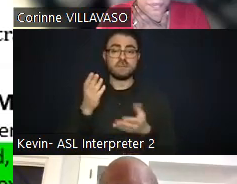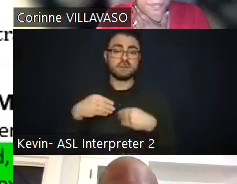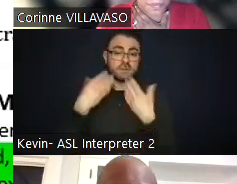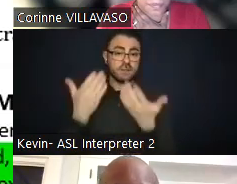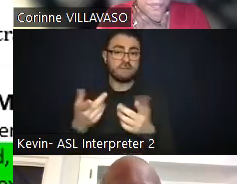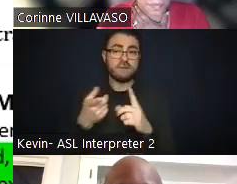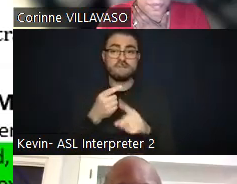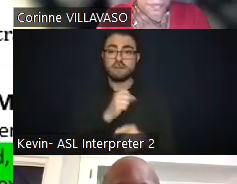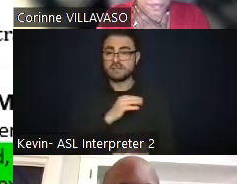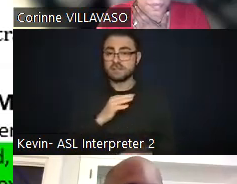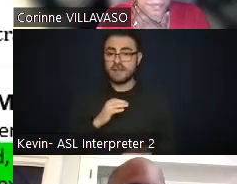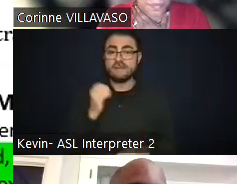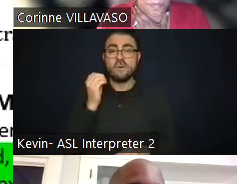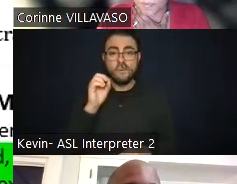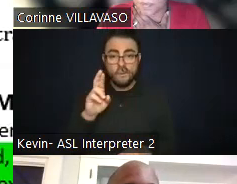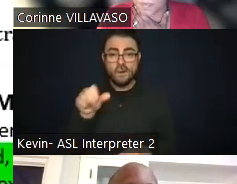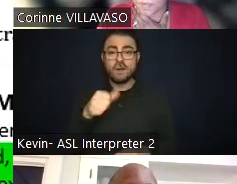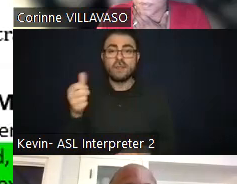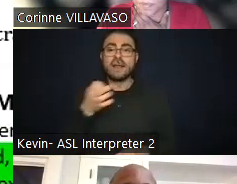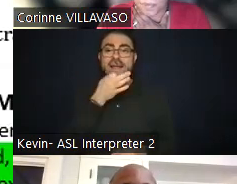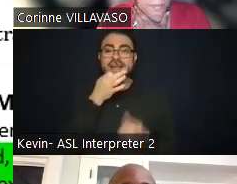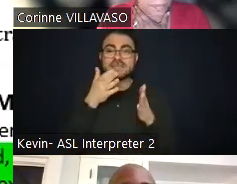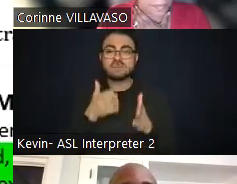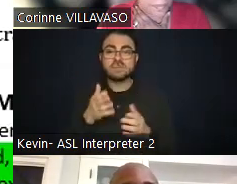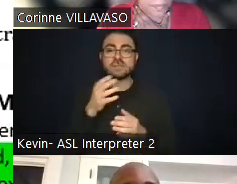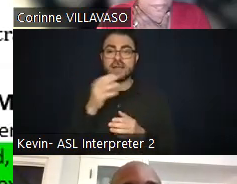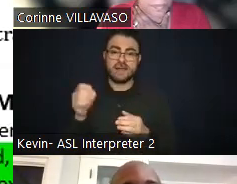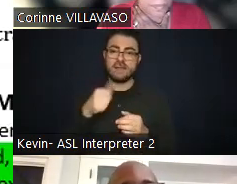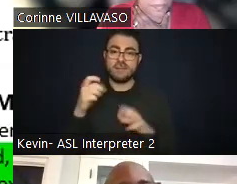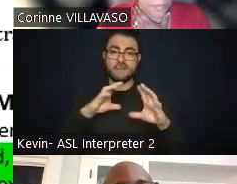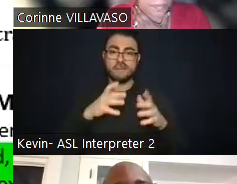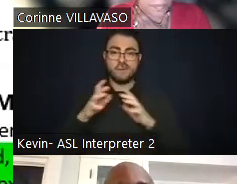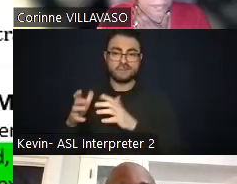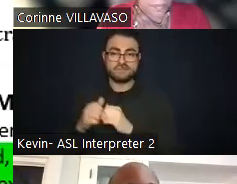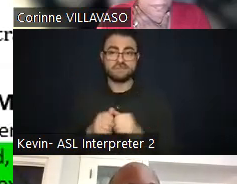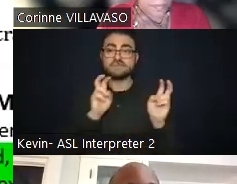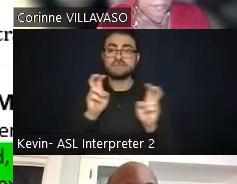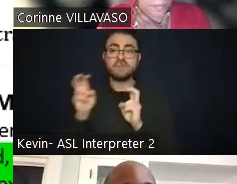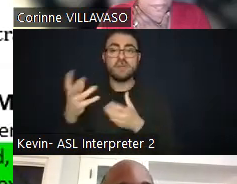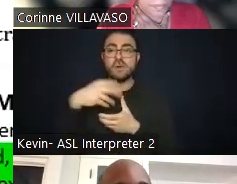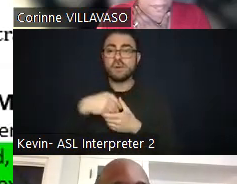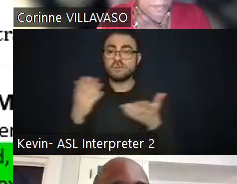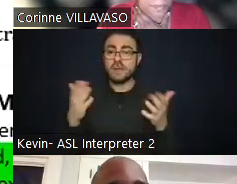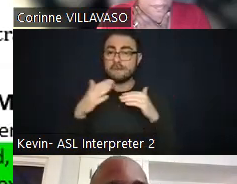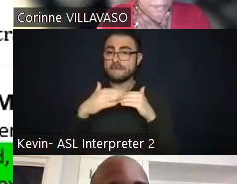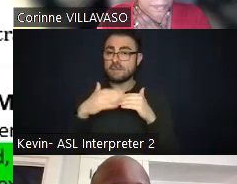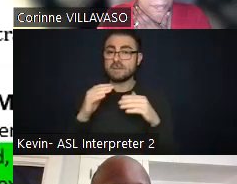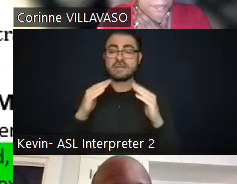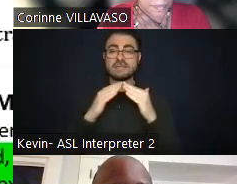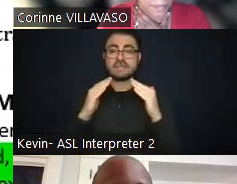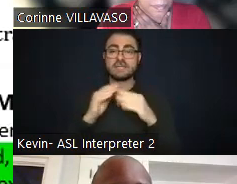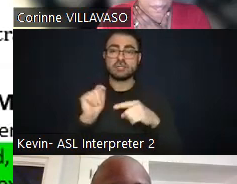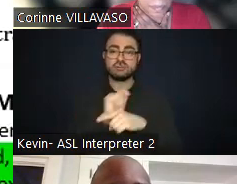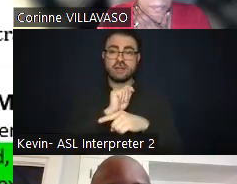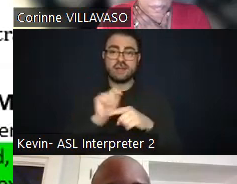staff and or by experts and affected parties. Topics shall include, at a minimum, city training